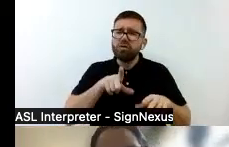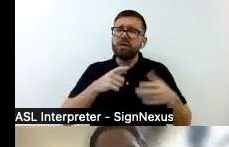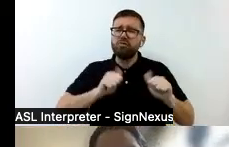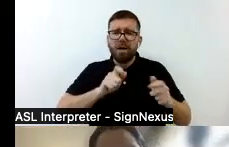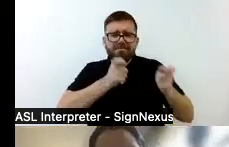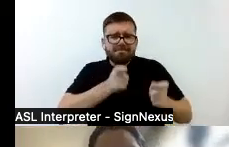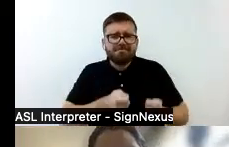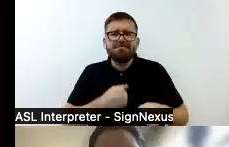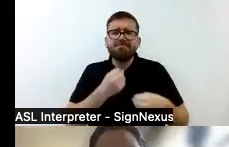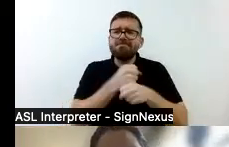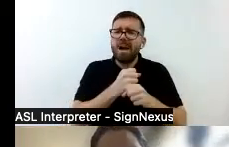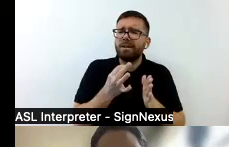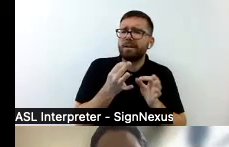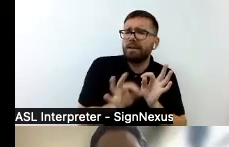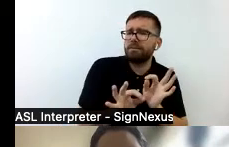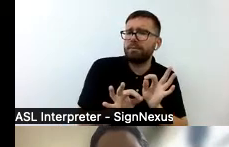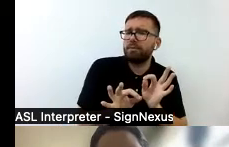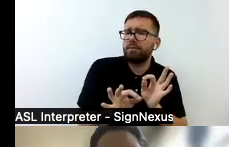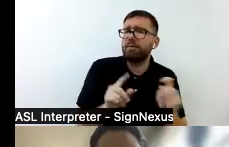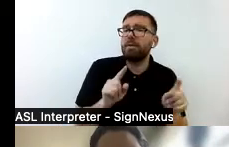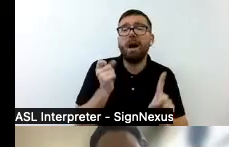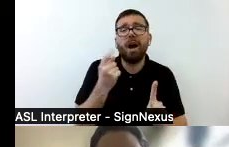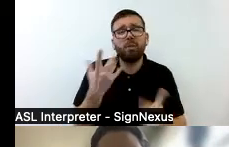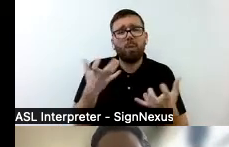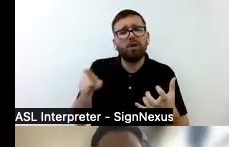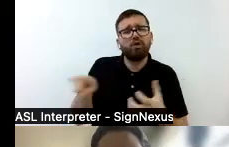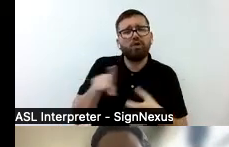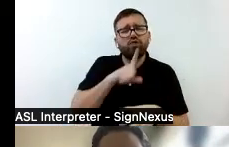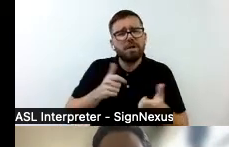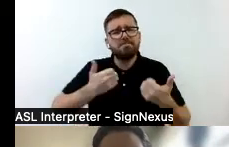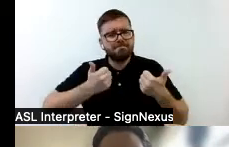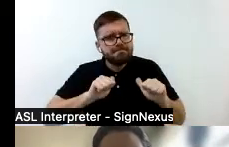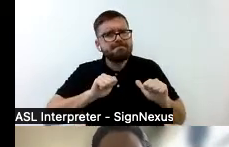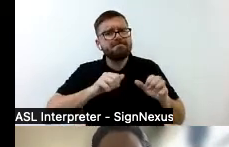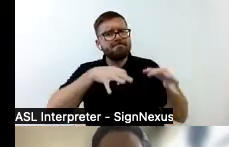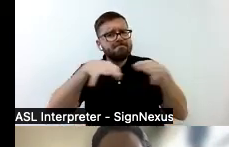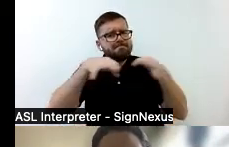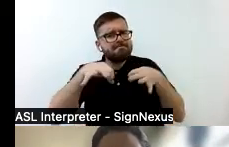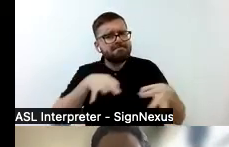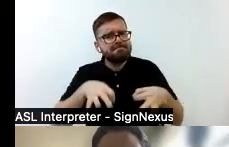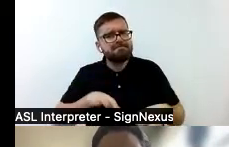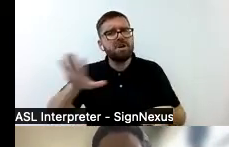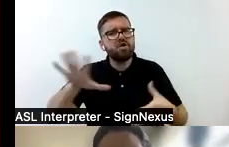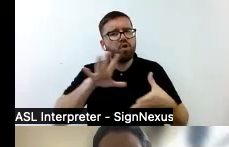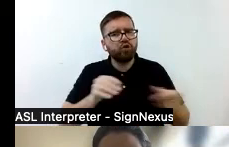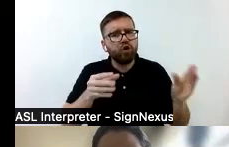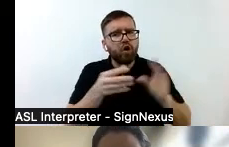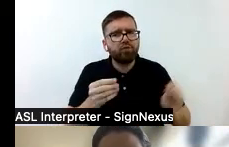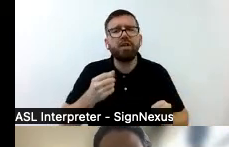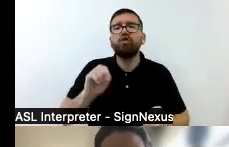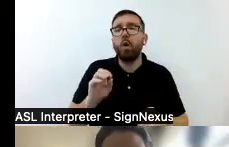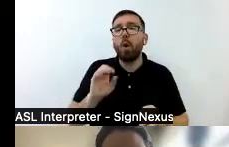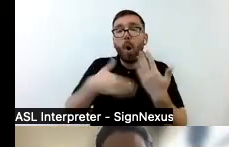effort into the narrative responses and telling a story so panelists can understand the impact